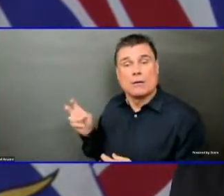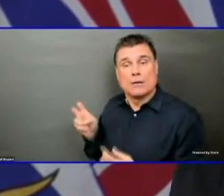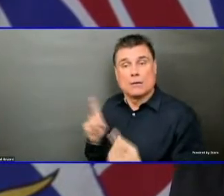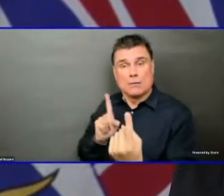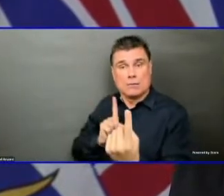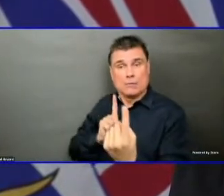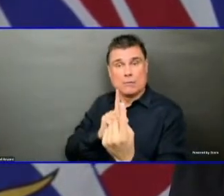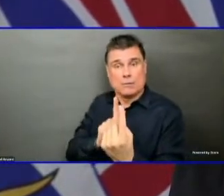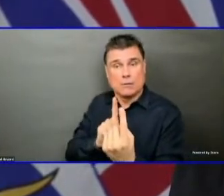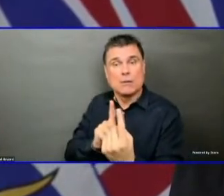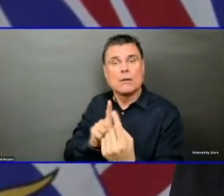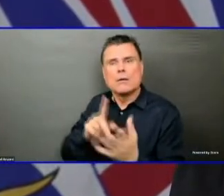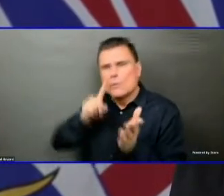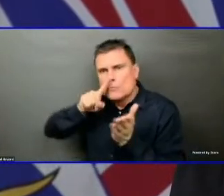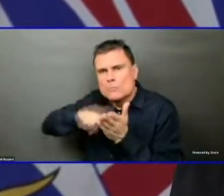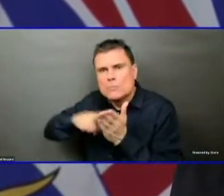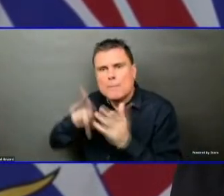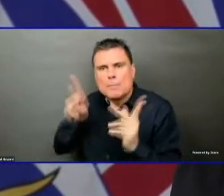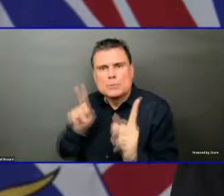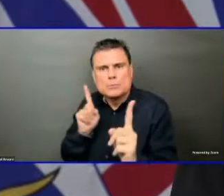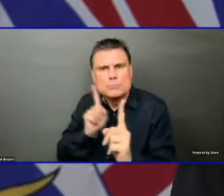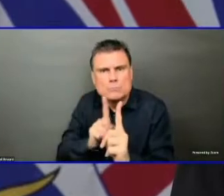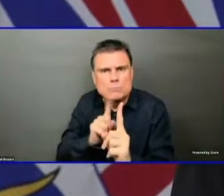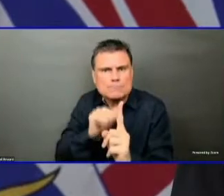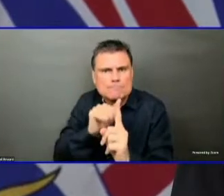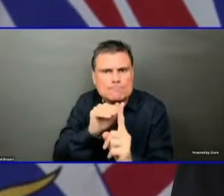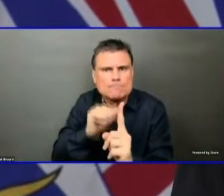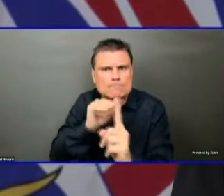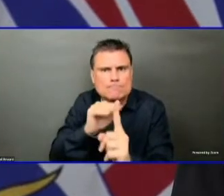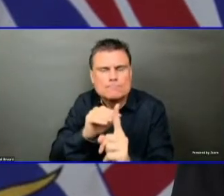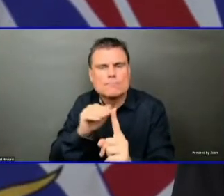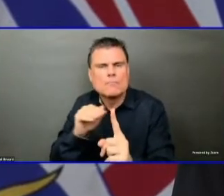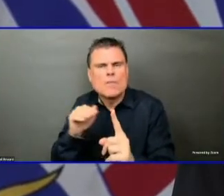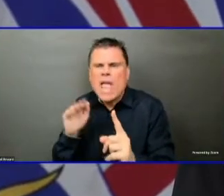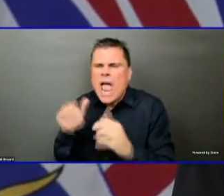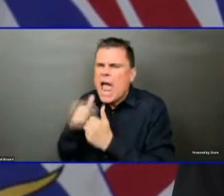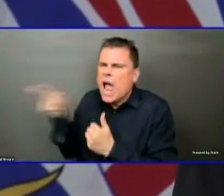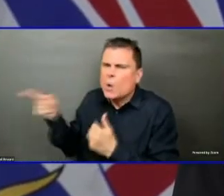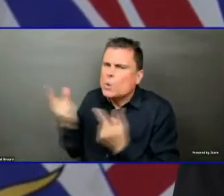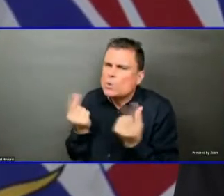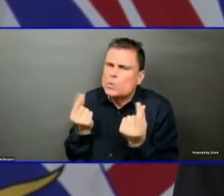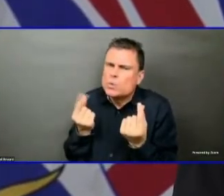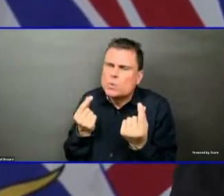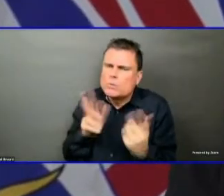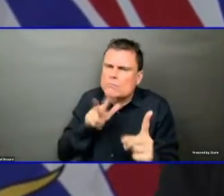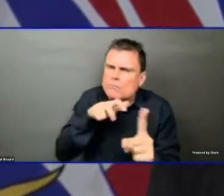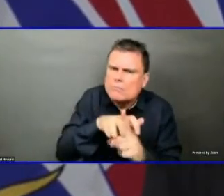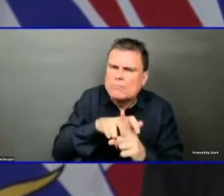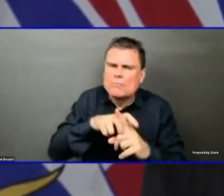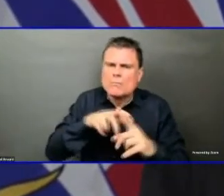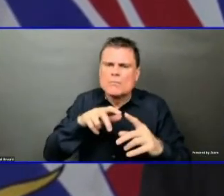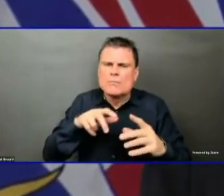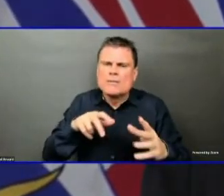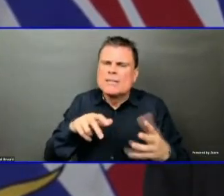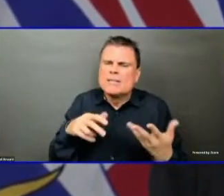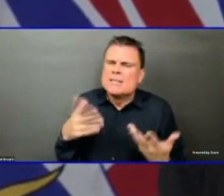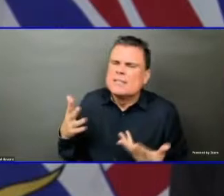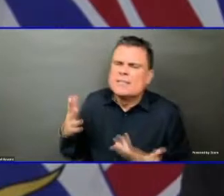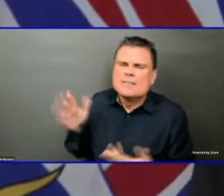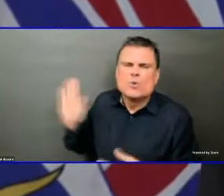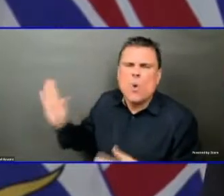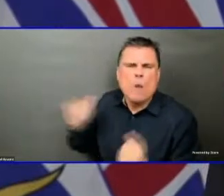genome sequencing, or is there this other branch of screening that you're looking at? I just want to get a better idea. So the short answer is all